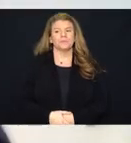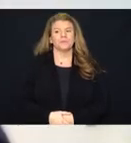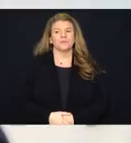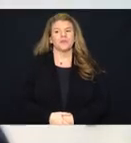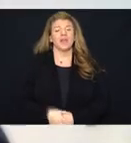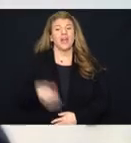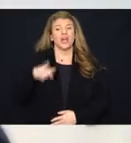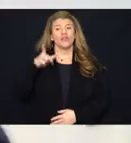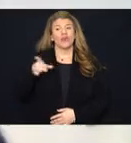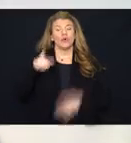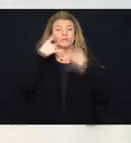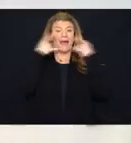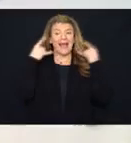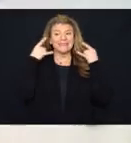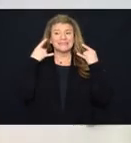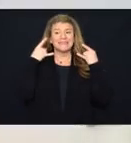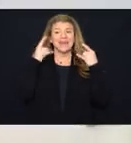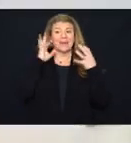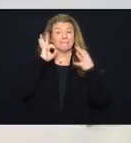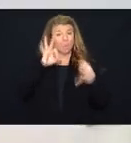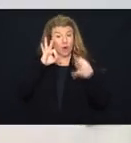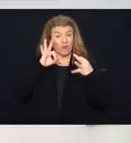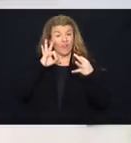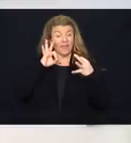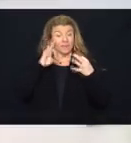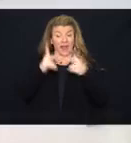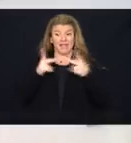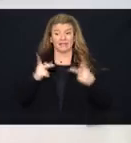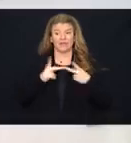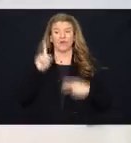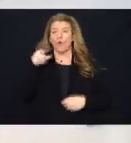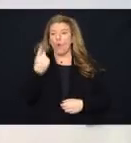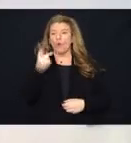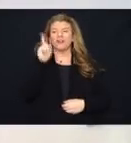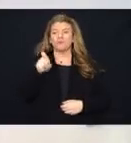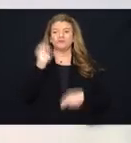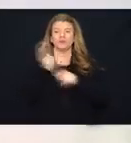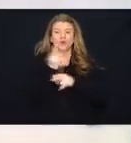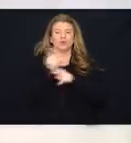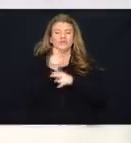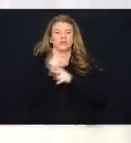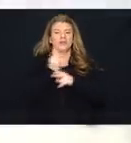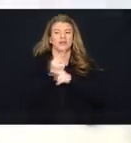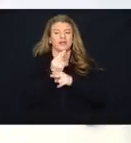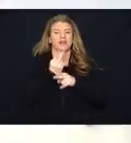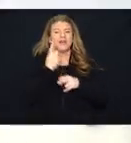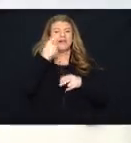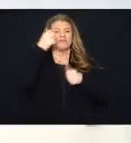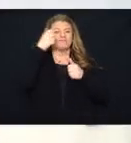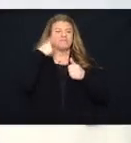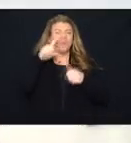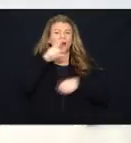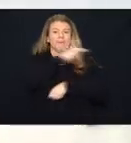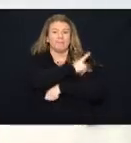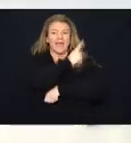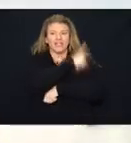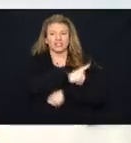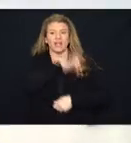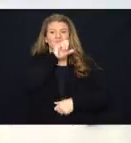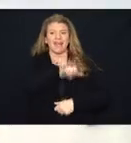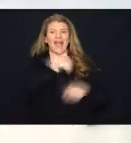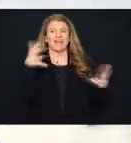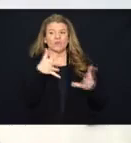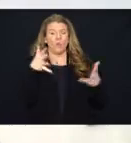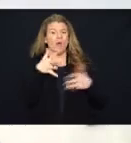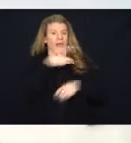those masks in a perfect setting really are supposed to only be used, per patient. That's what the hospitals